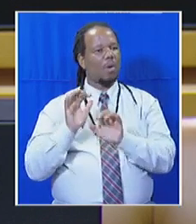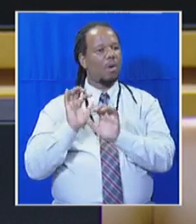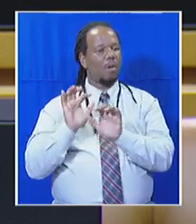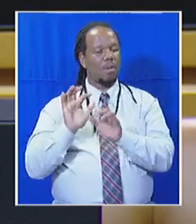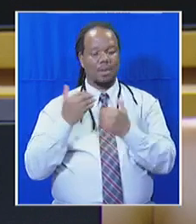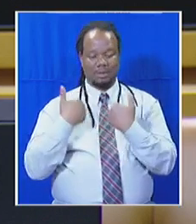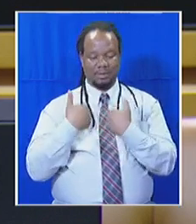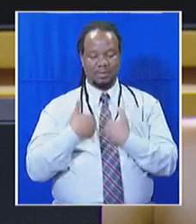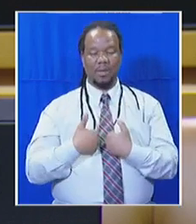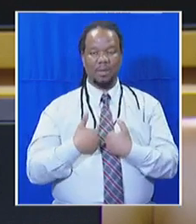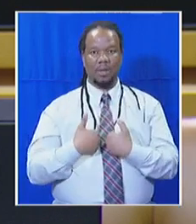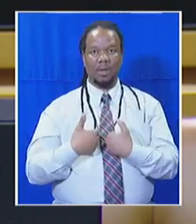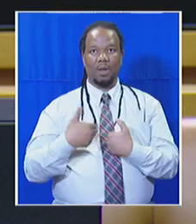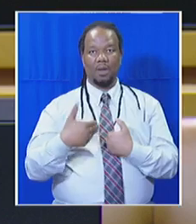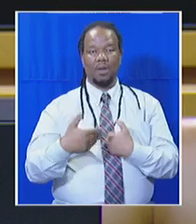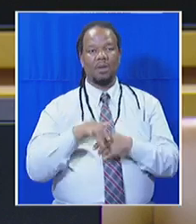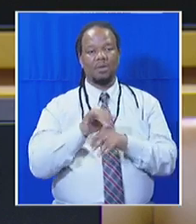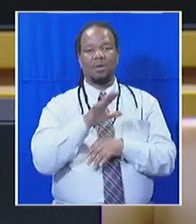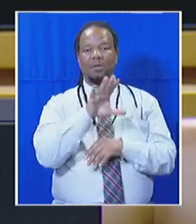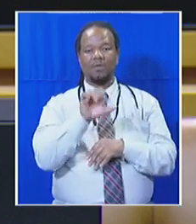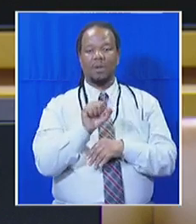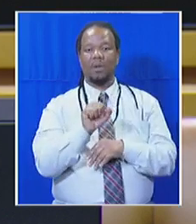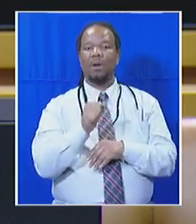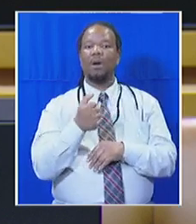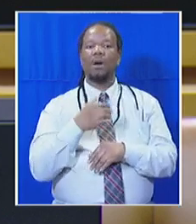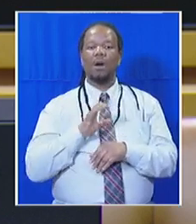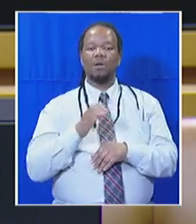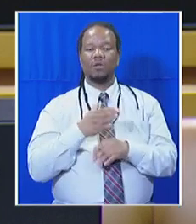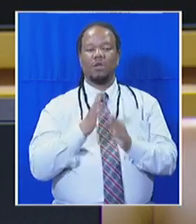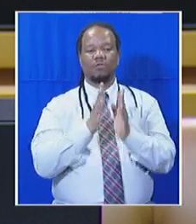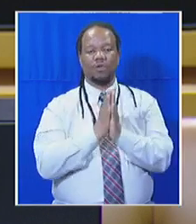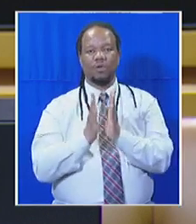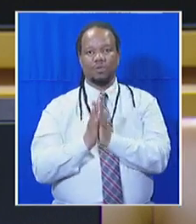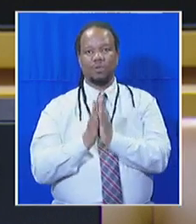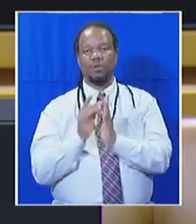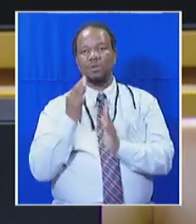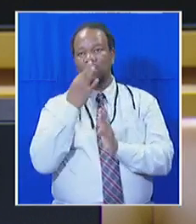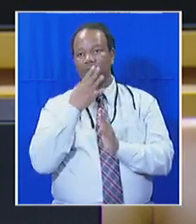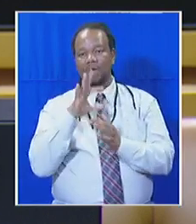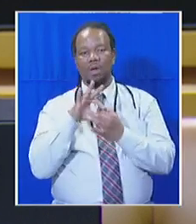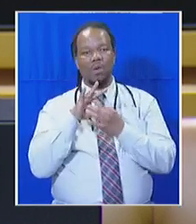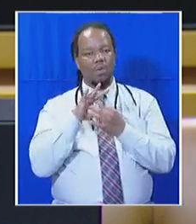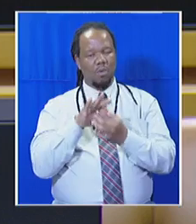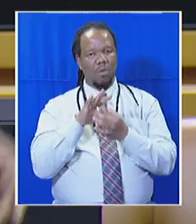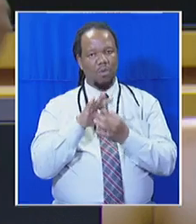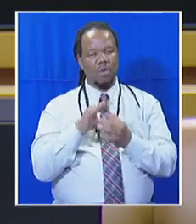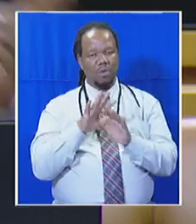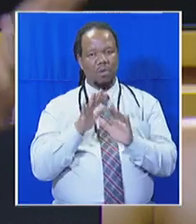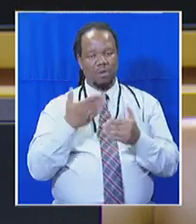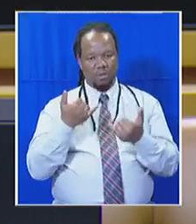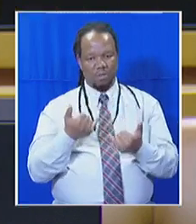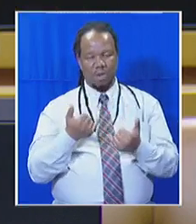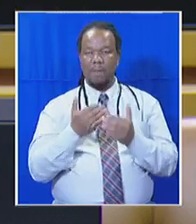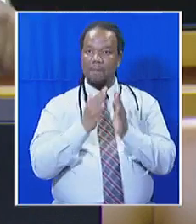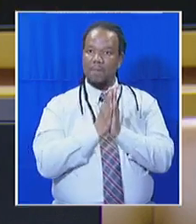Sunday, the South African Council of Churches has made a commitment that they will be praying and focusing on water.